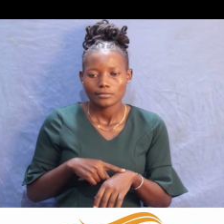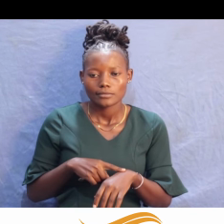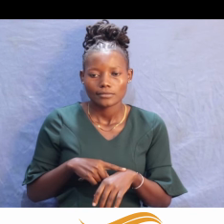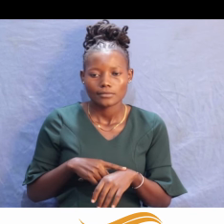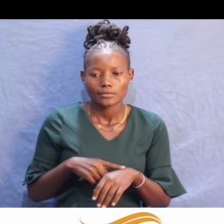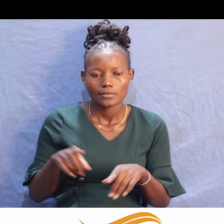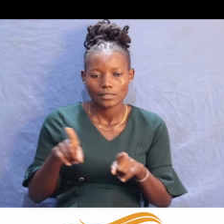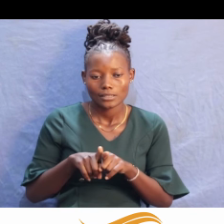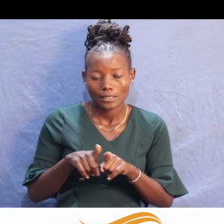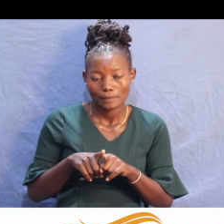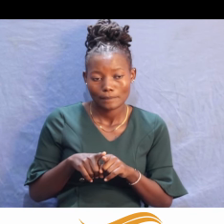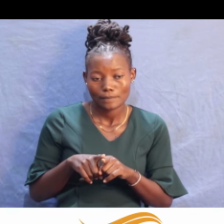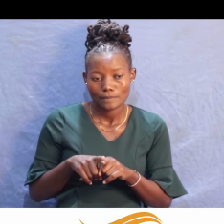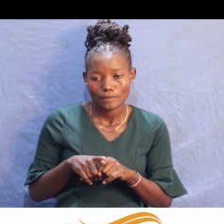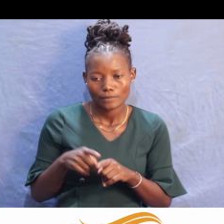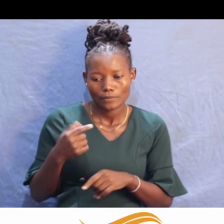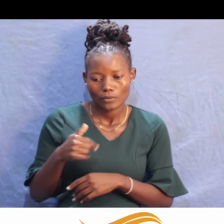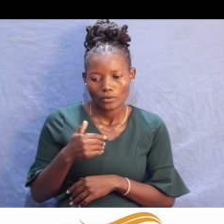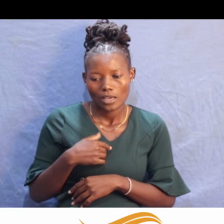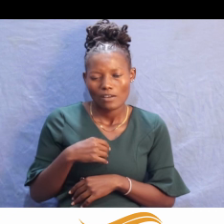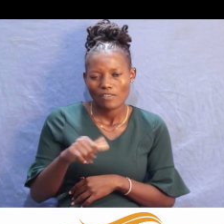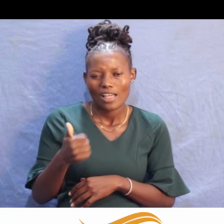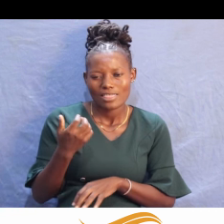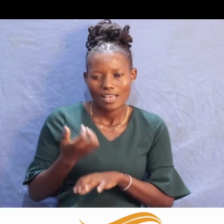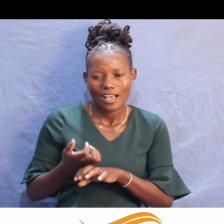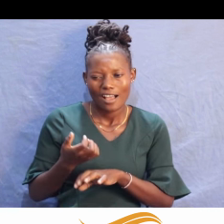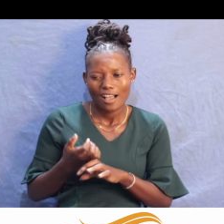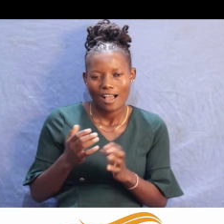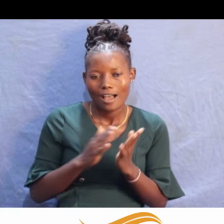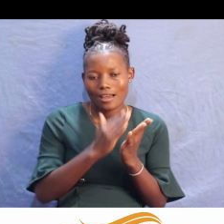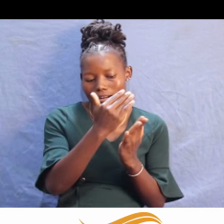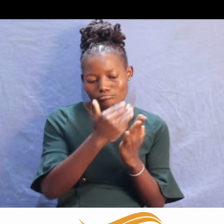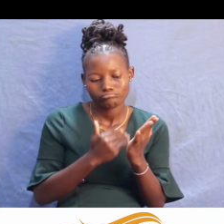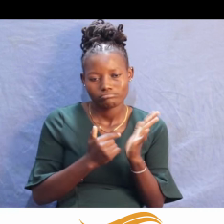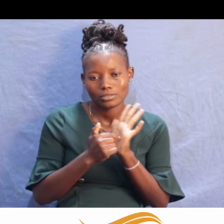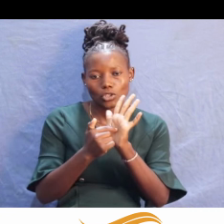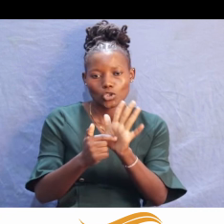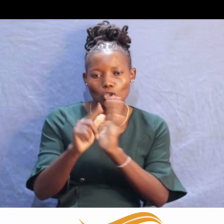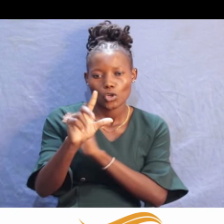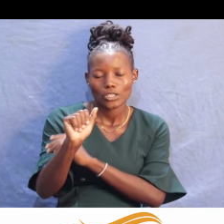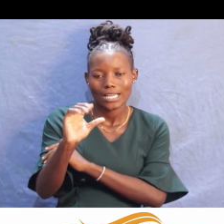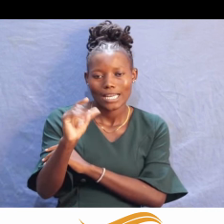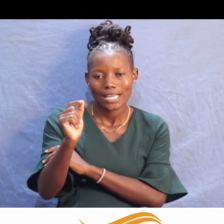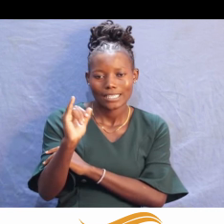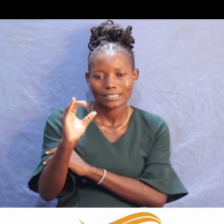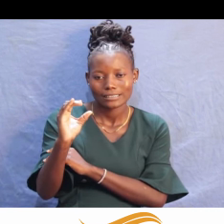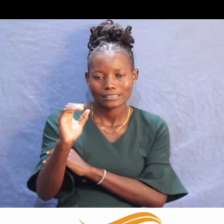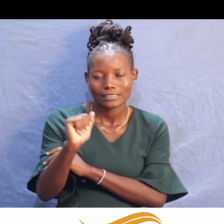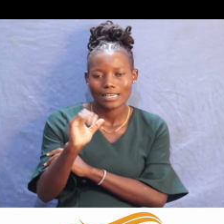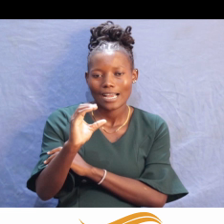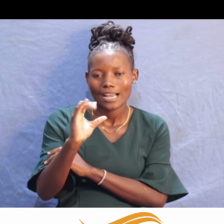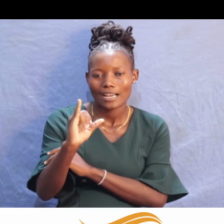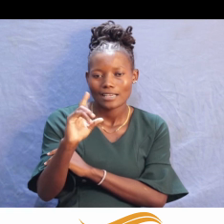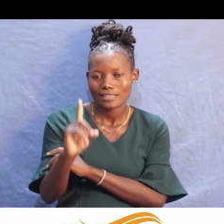Now, this complicated slide is showing that lactic acid that builds up.